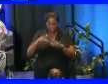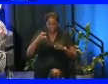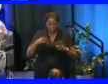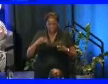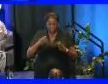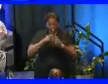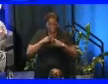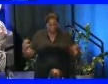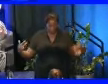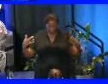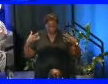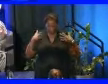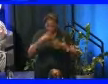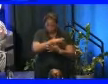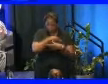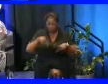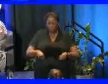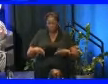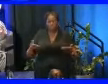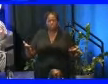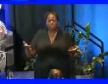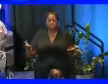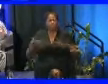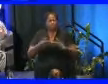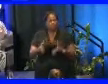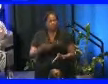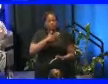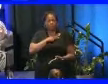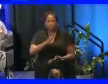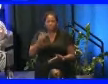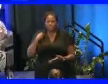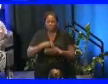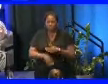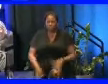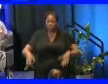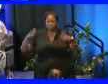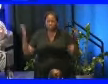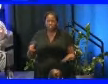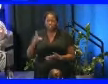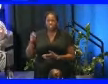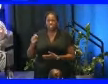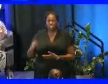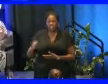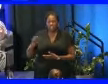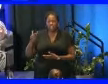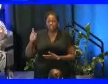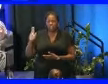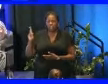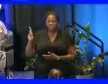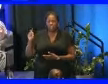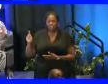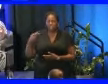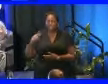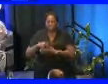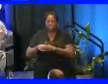and the power that's in this room, the compassion. I was born and raised here in Washington, D.C. I'm Donnell Gardner, and I was born